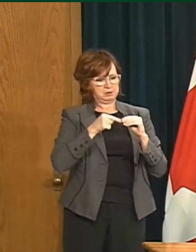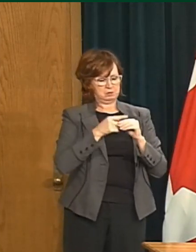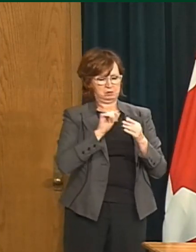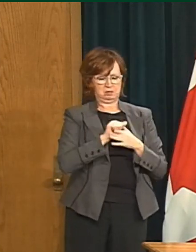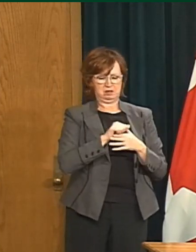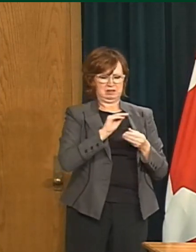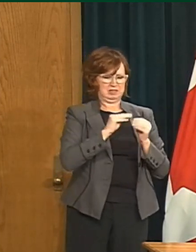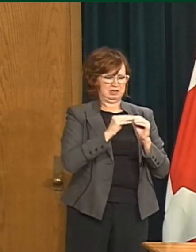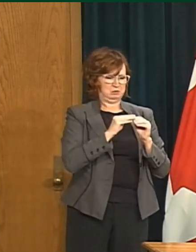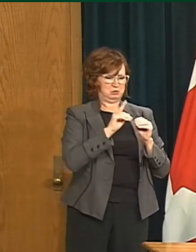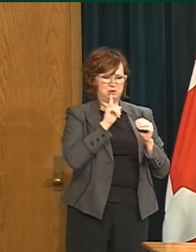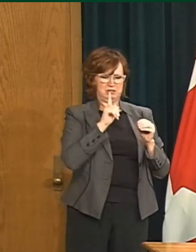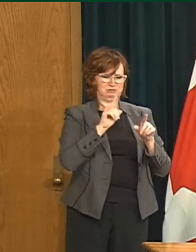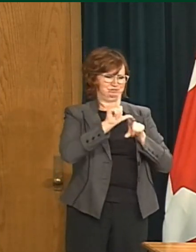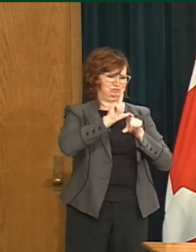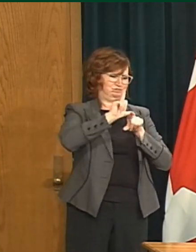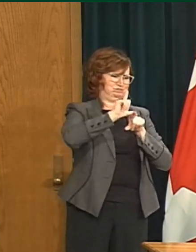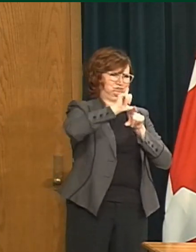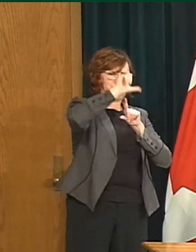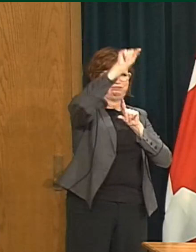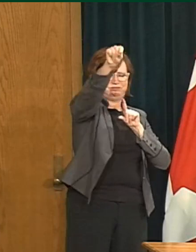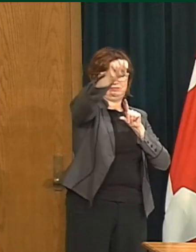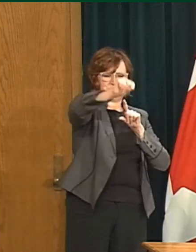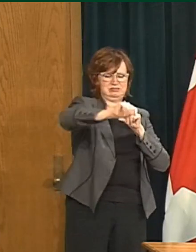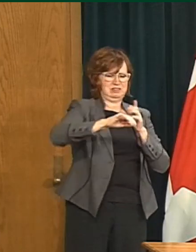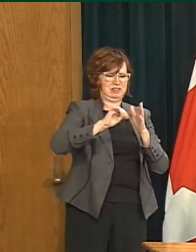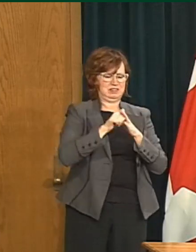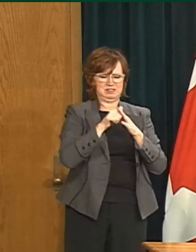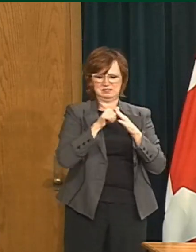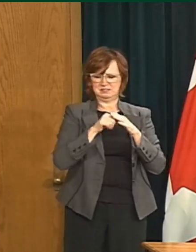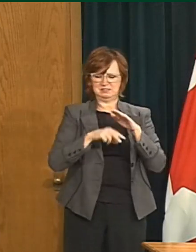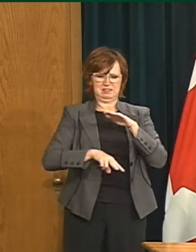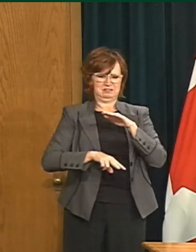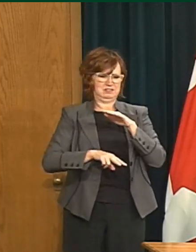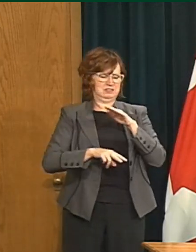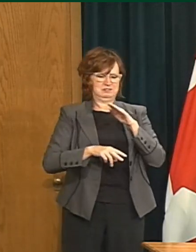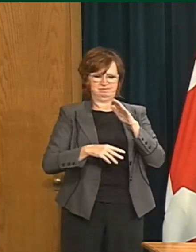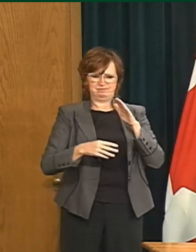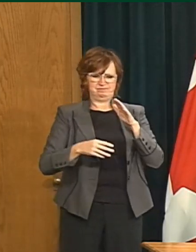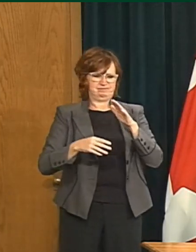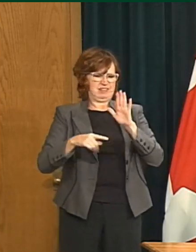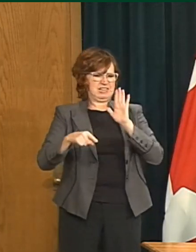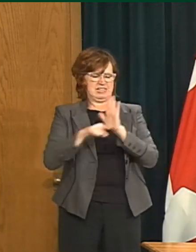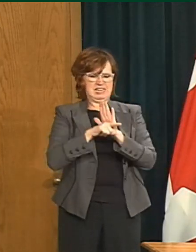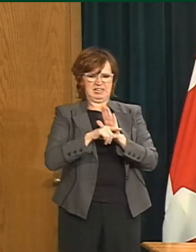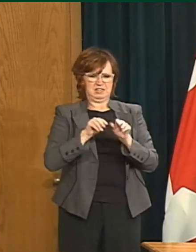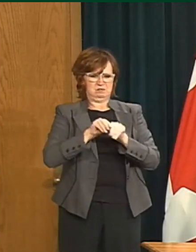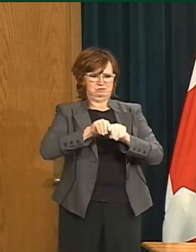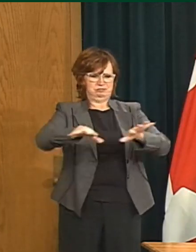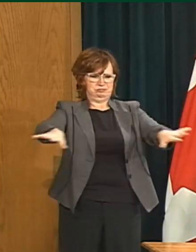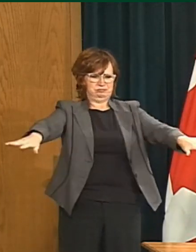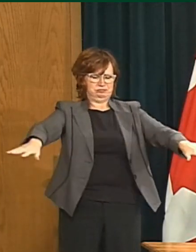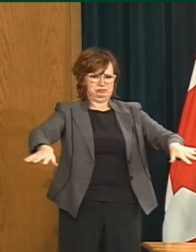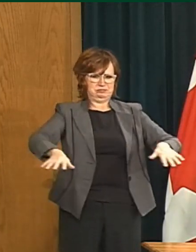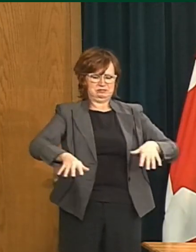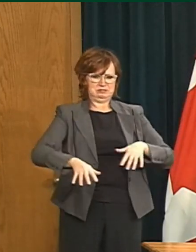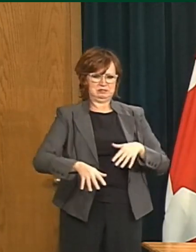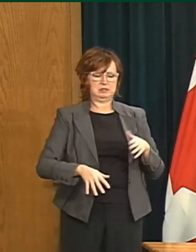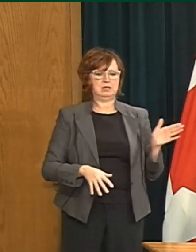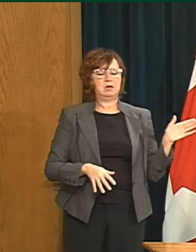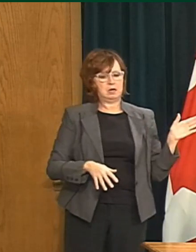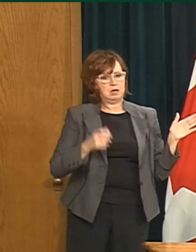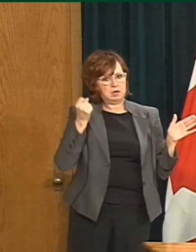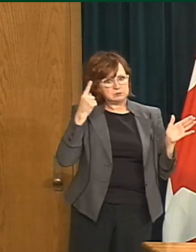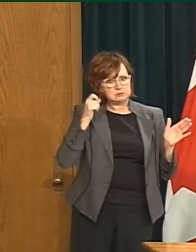could be counterproductive in the long run? Well, I would say the strategy that the Saskatchewan Health Authority put forward here today